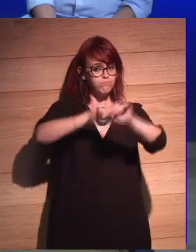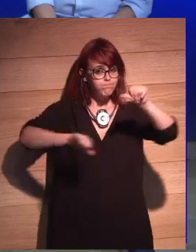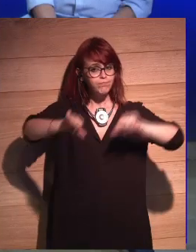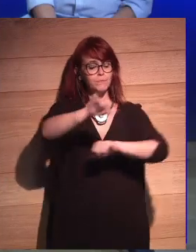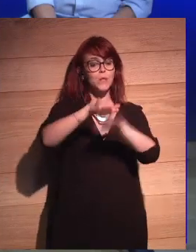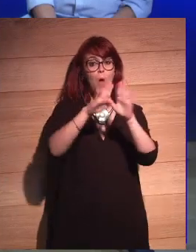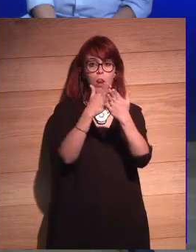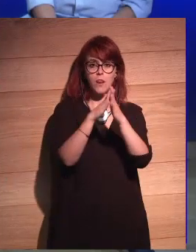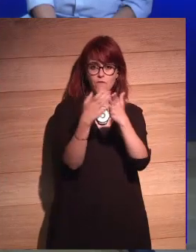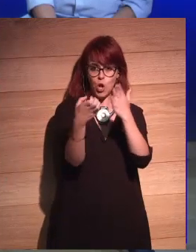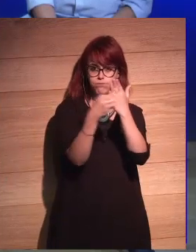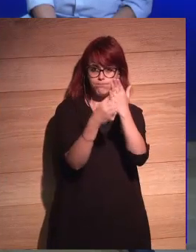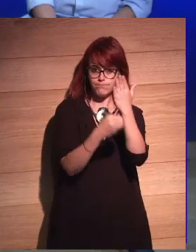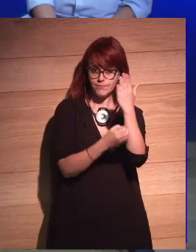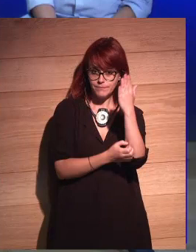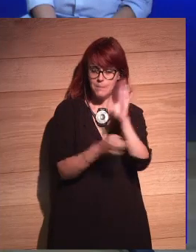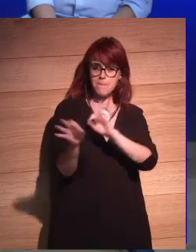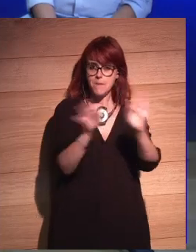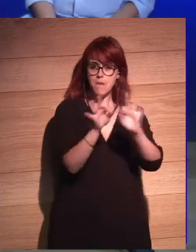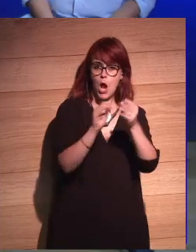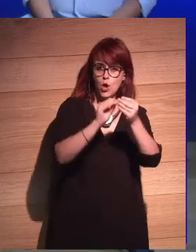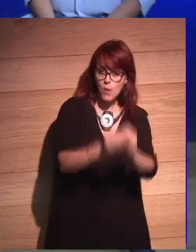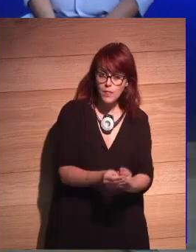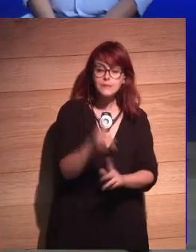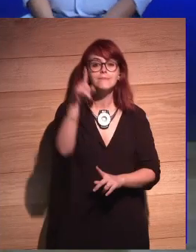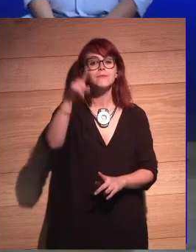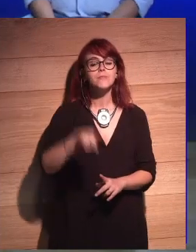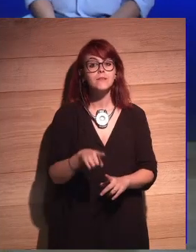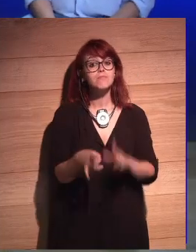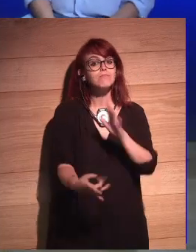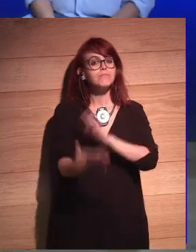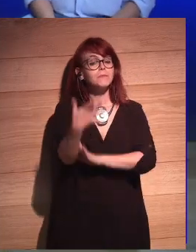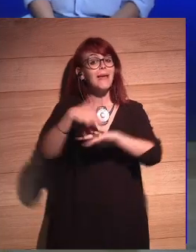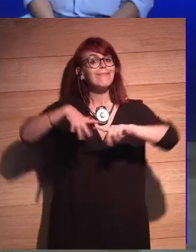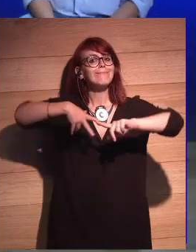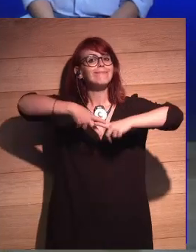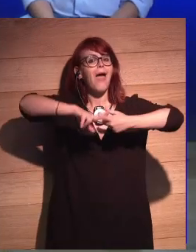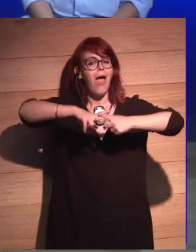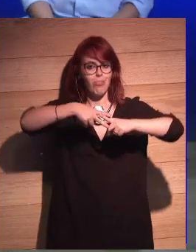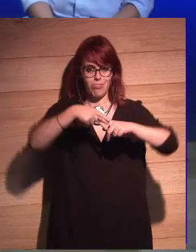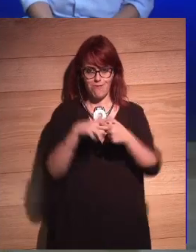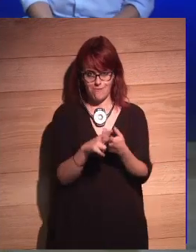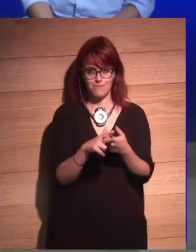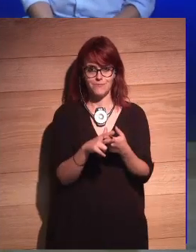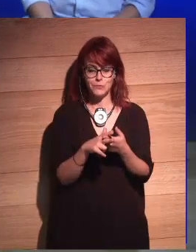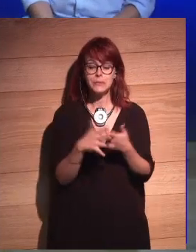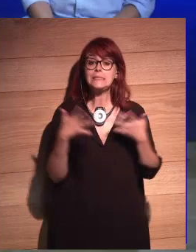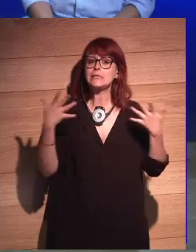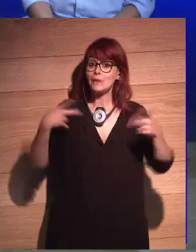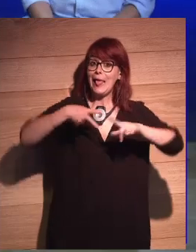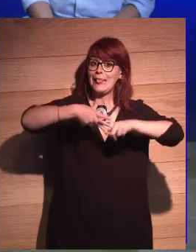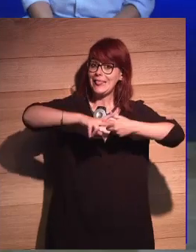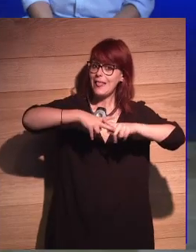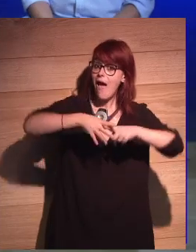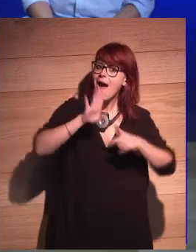of the engine. They taught us how to create a book. There were workshops. Okay,